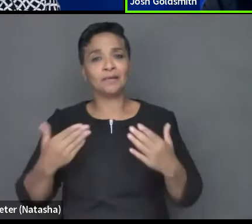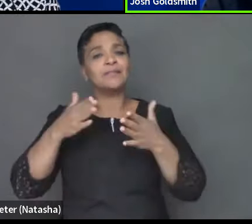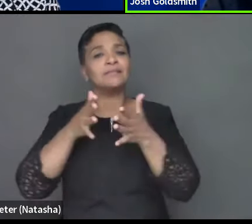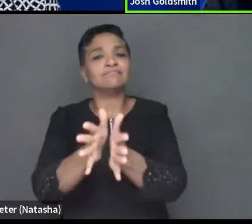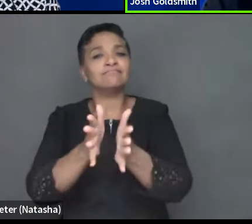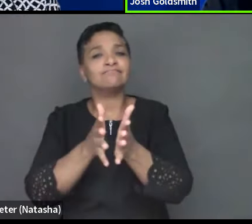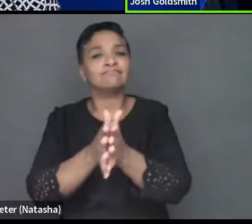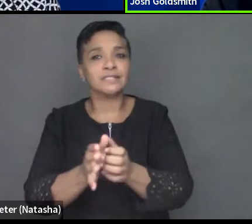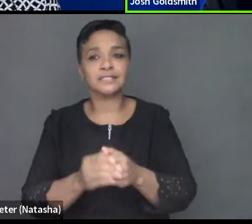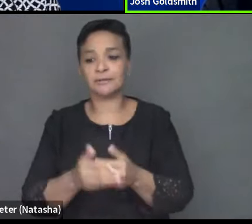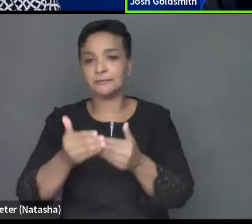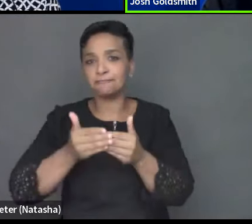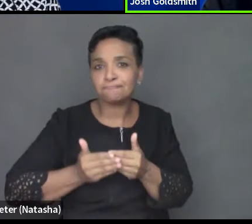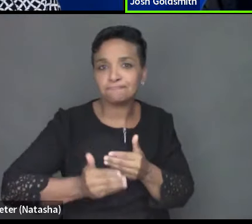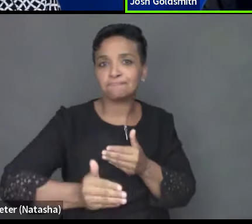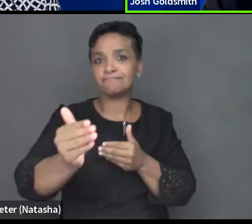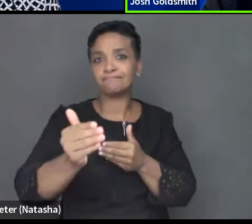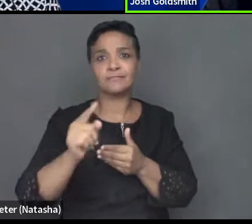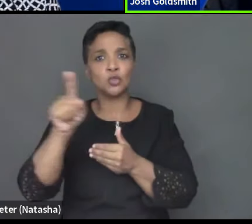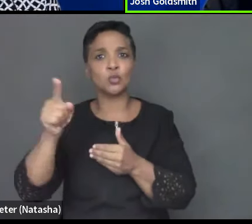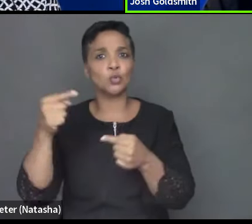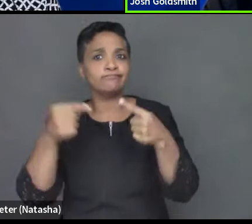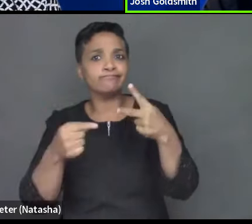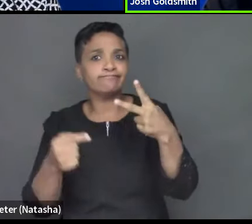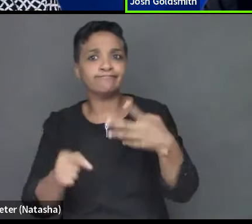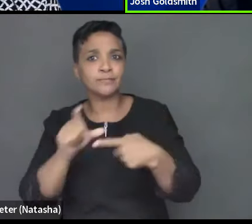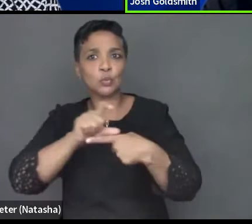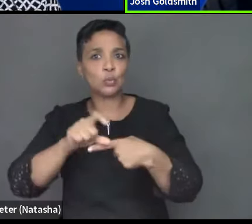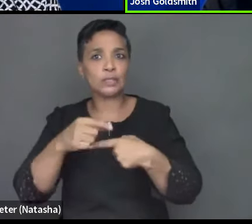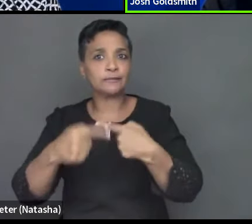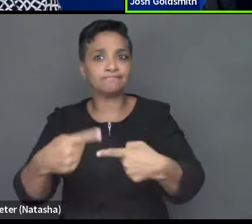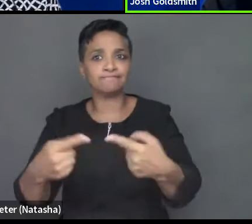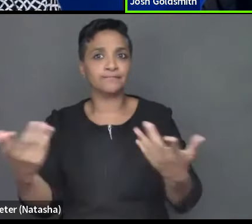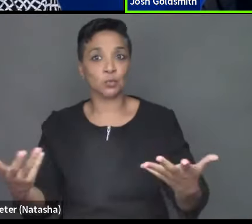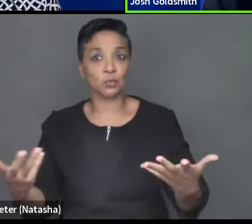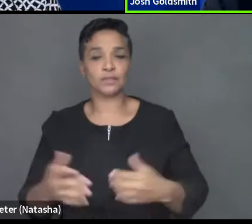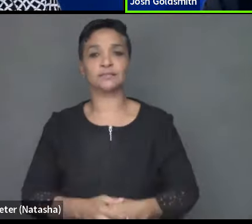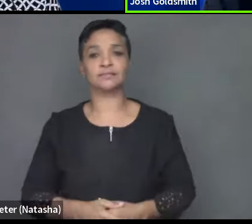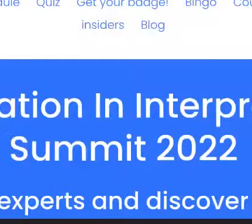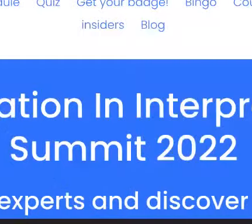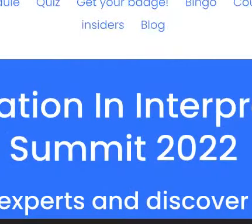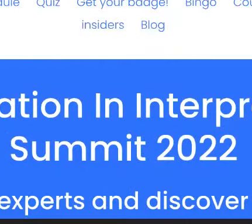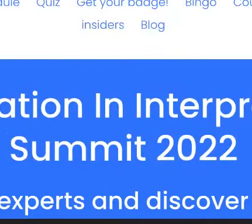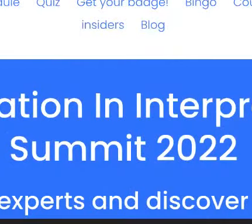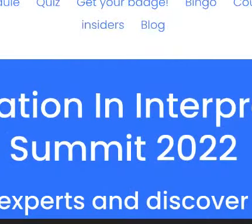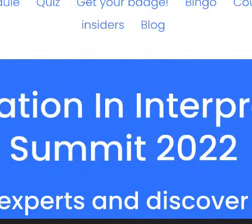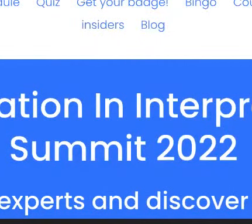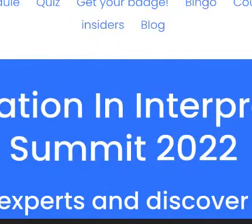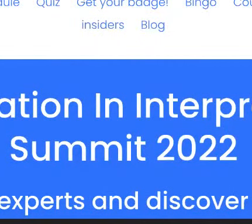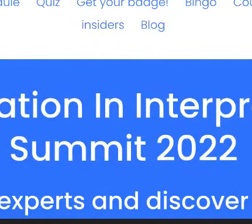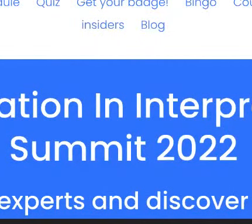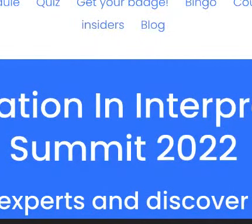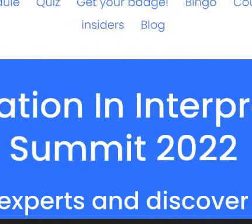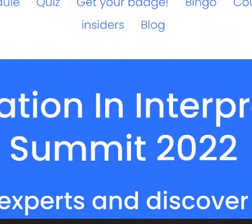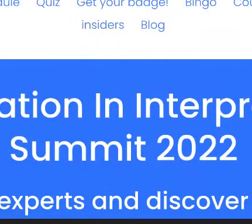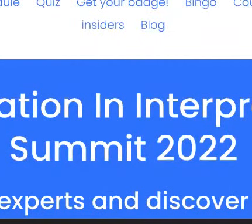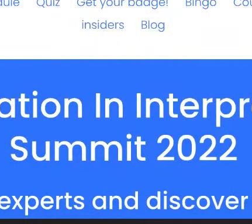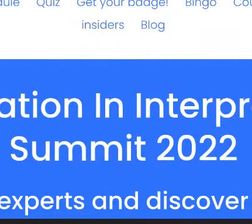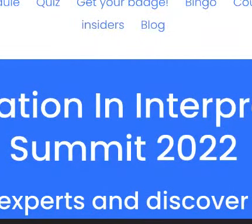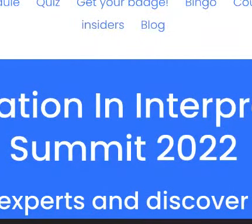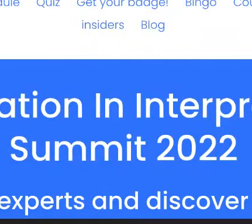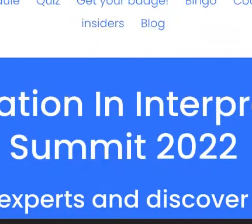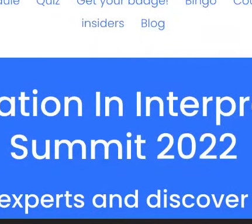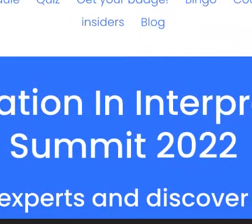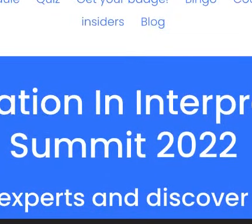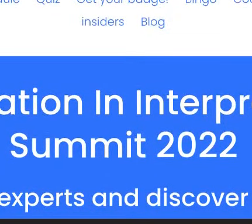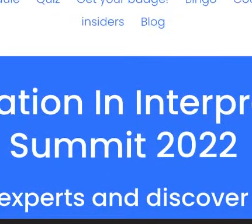what to expect this week. So I'm just going to share my screen. And here we have the